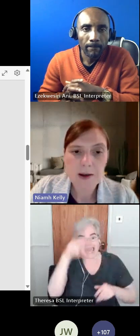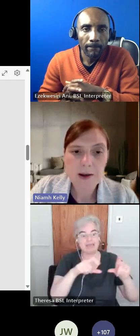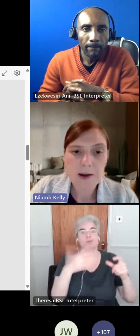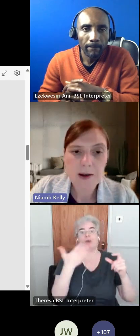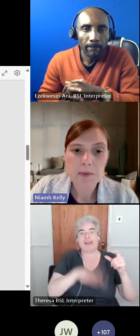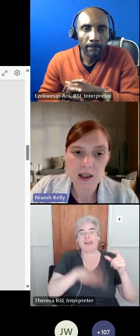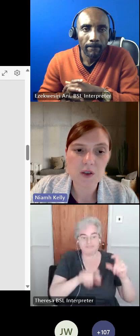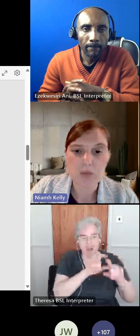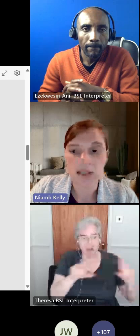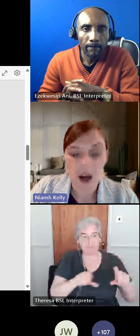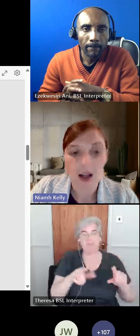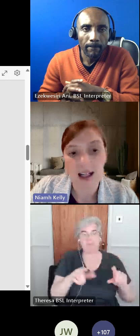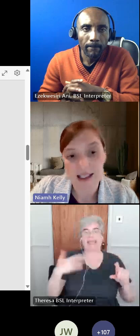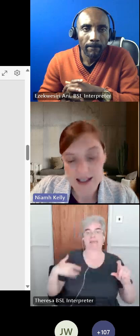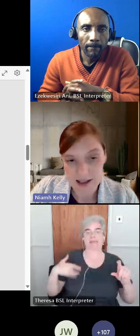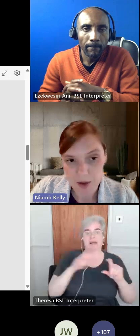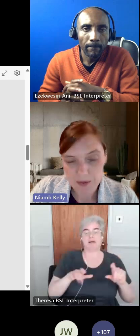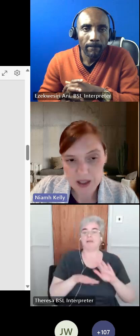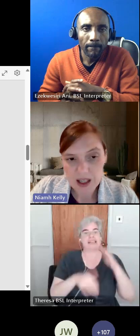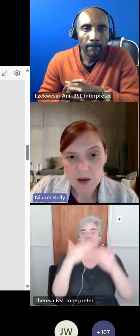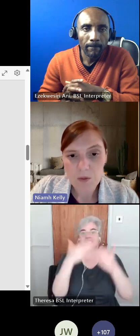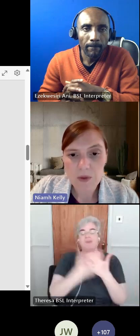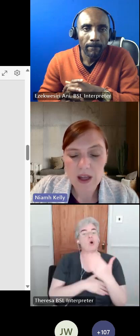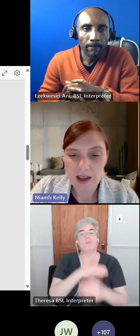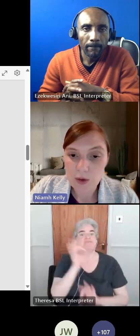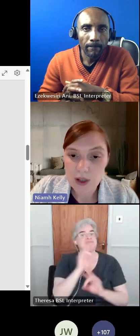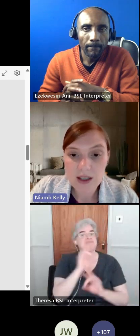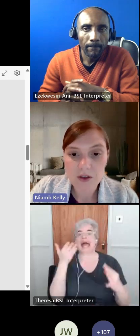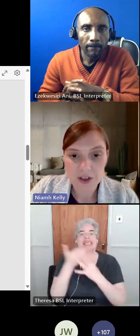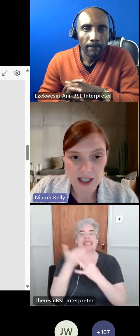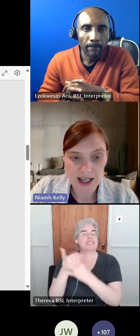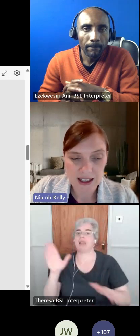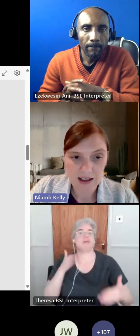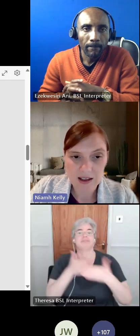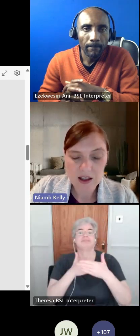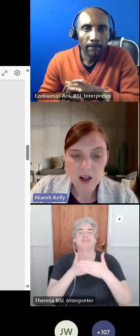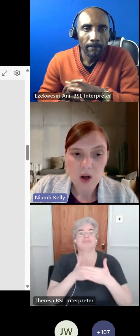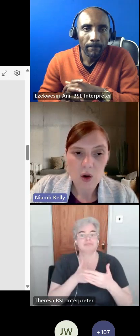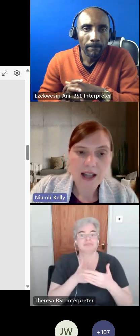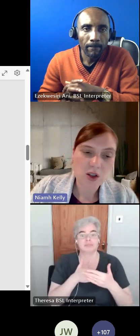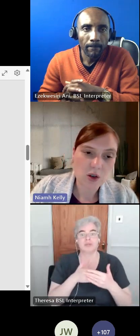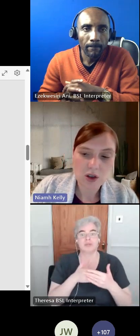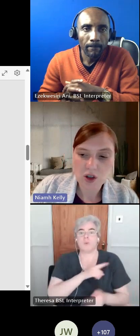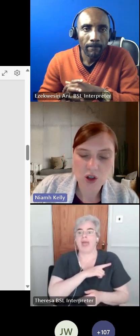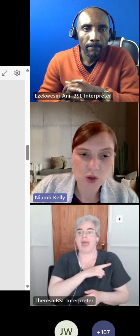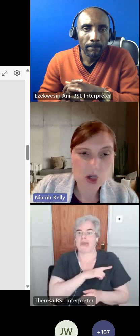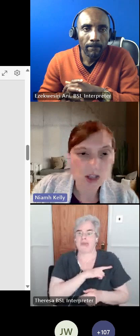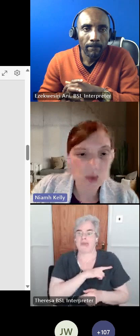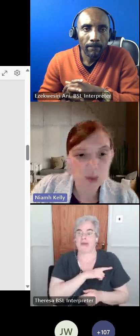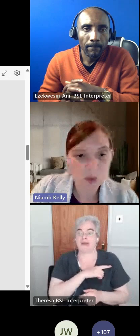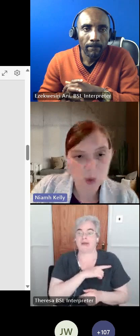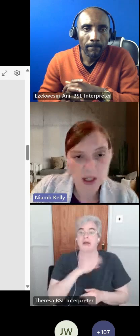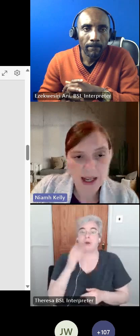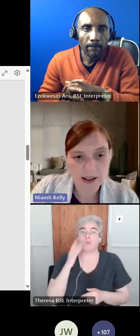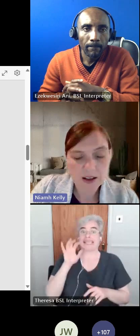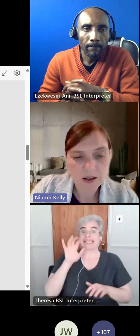address, this form is not accessible. And the reason for that is, as soon as you type one letter